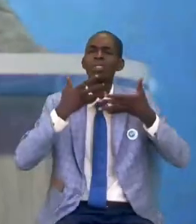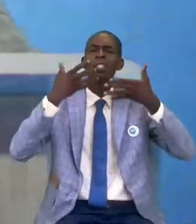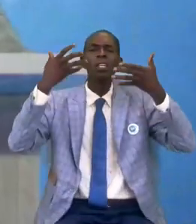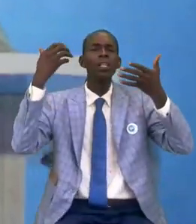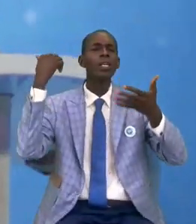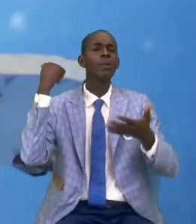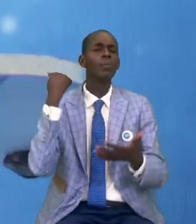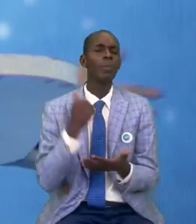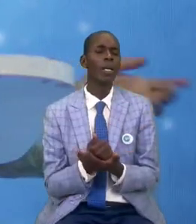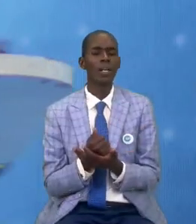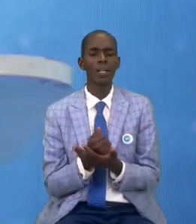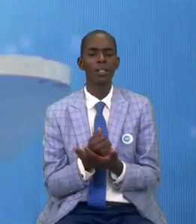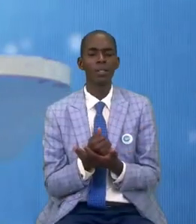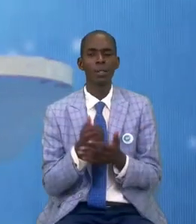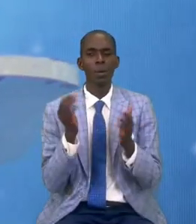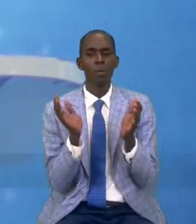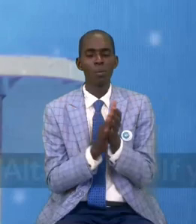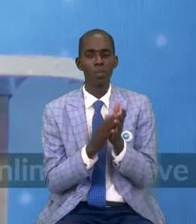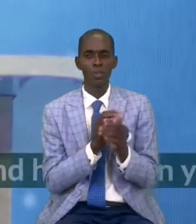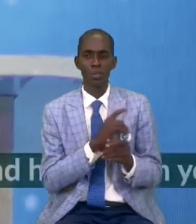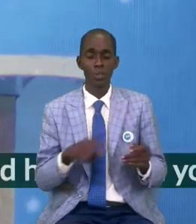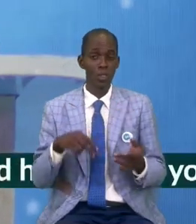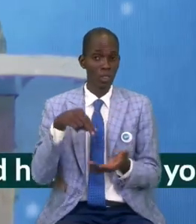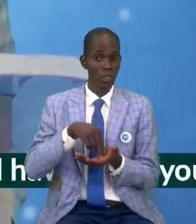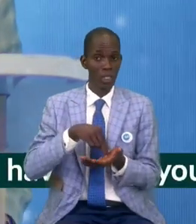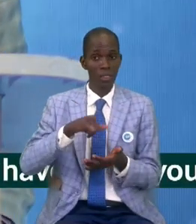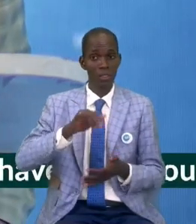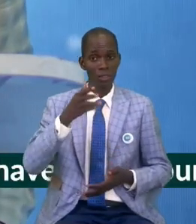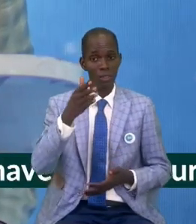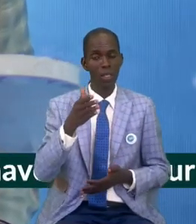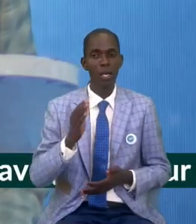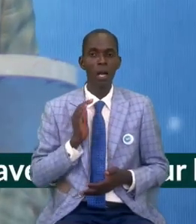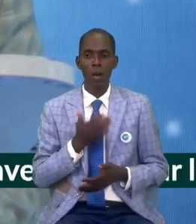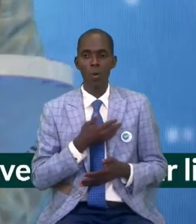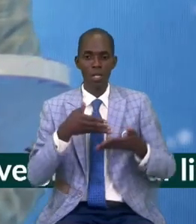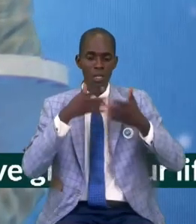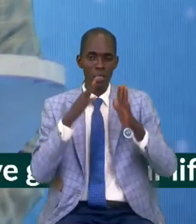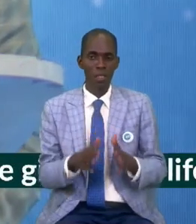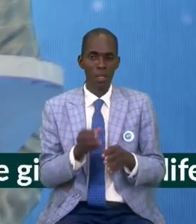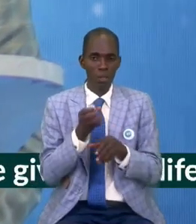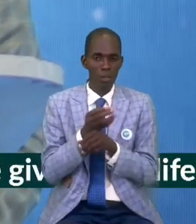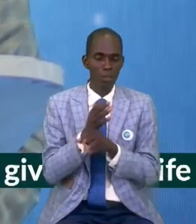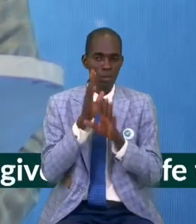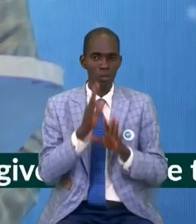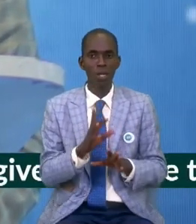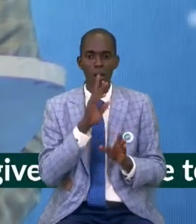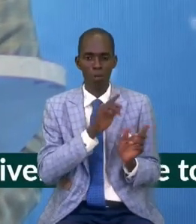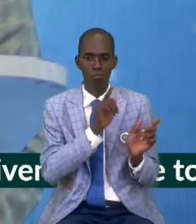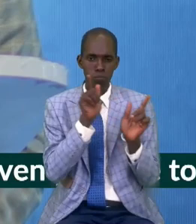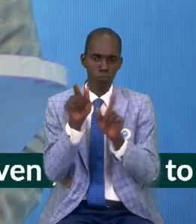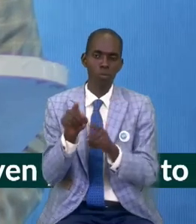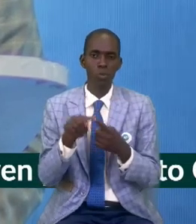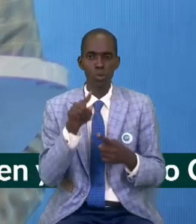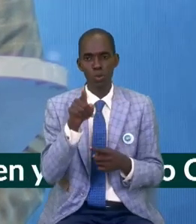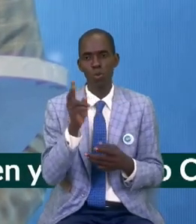are coming to you there, and our moderating overseer tonight is coming so that he'll moderate